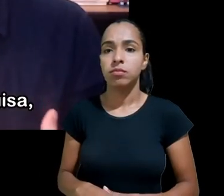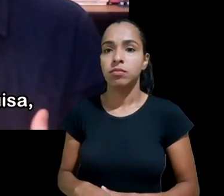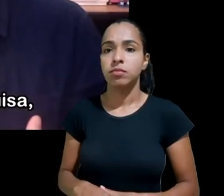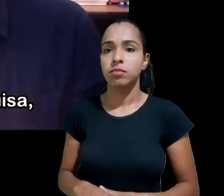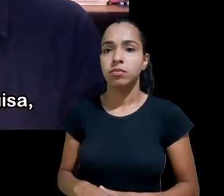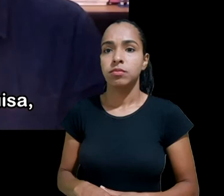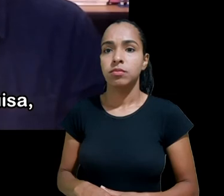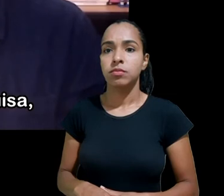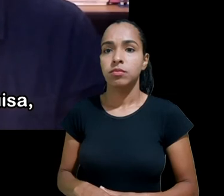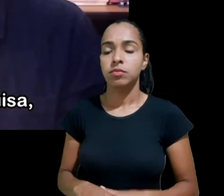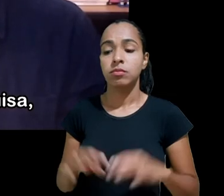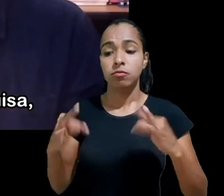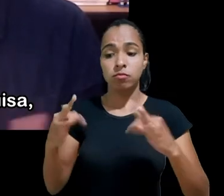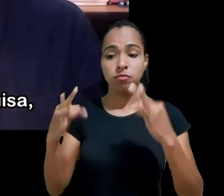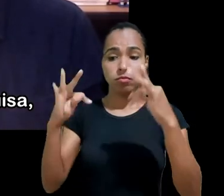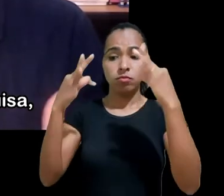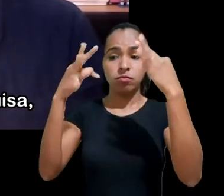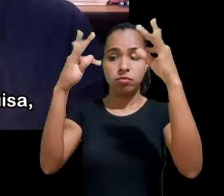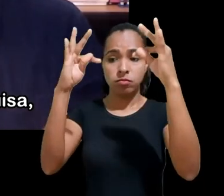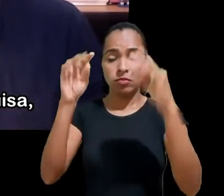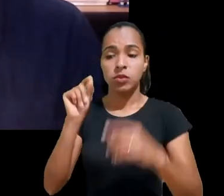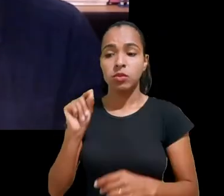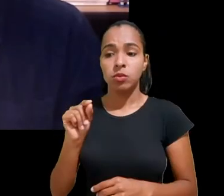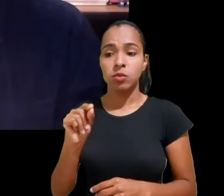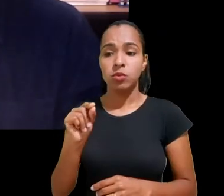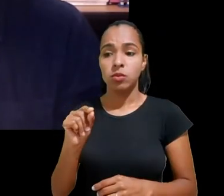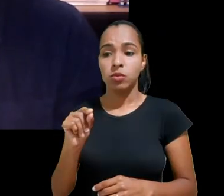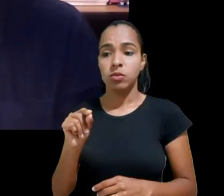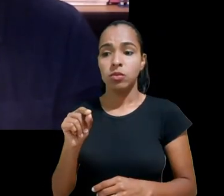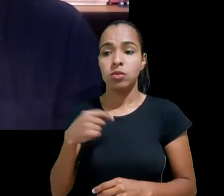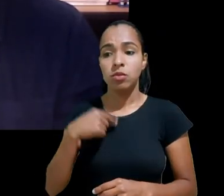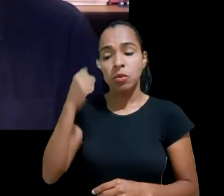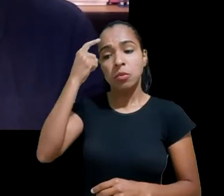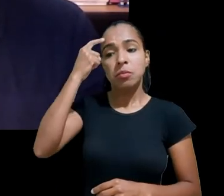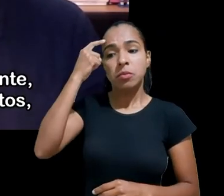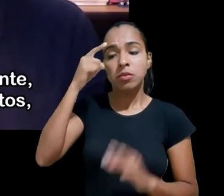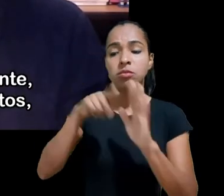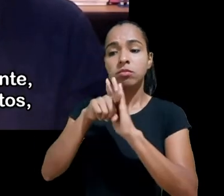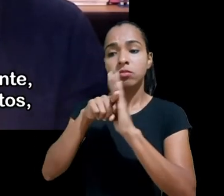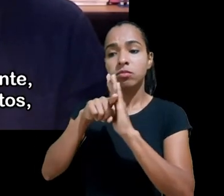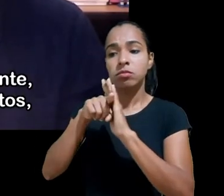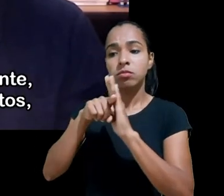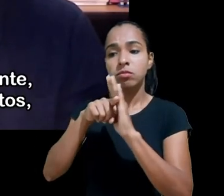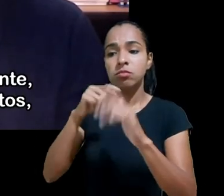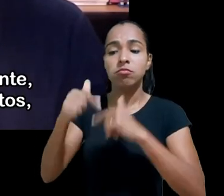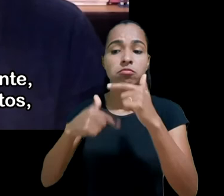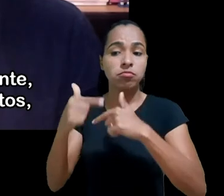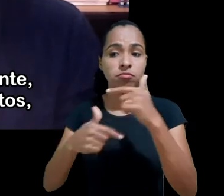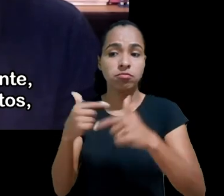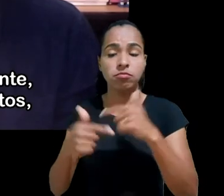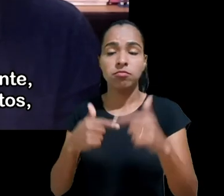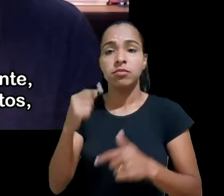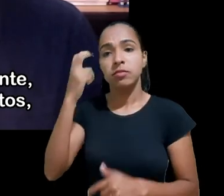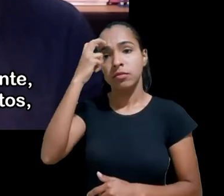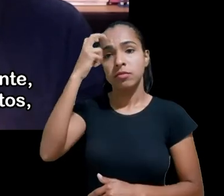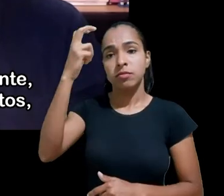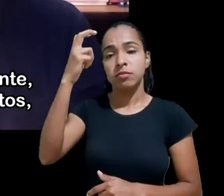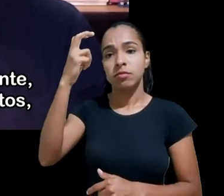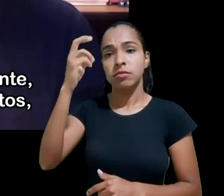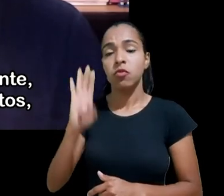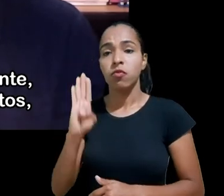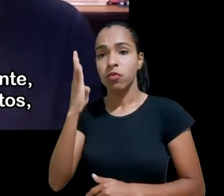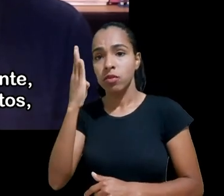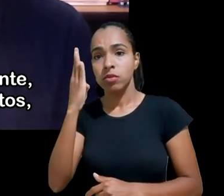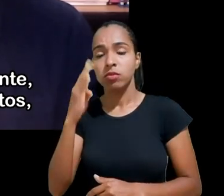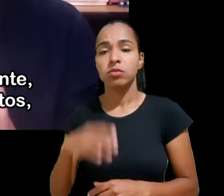a little more to do with the line of work and research that is the artificial intelligence artificial I would like to mention very briefly to complete with